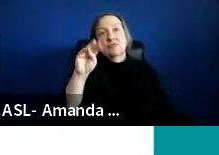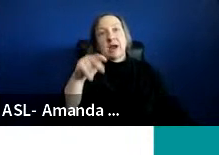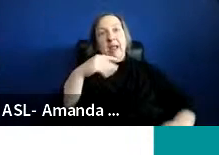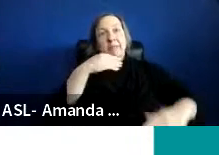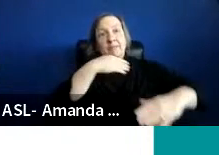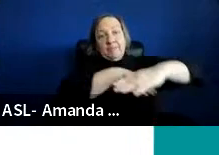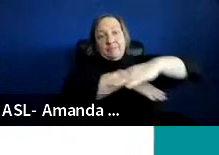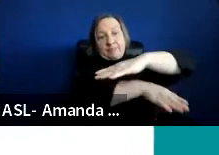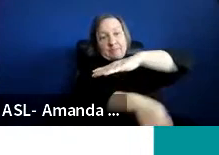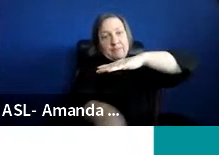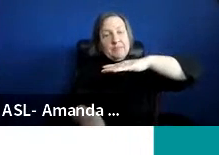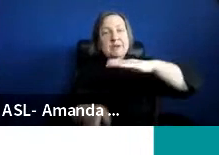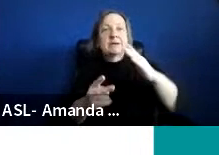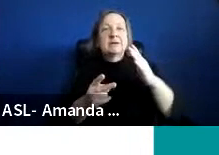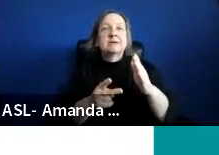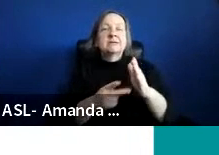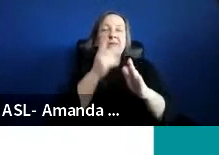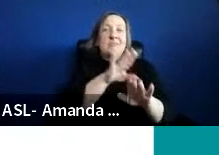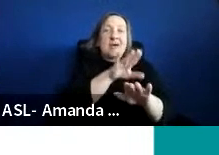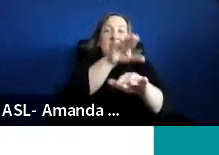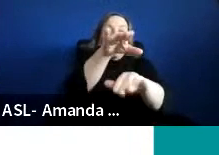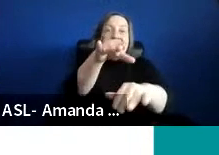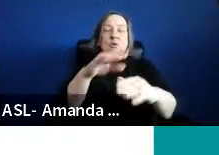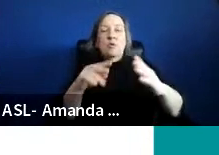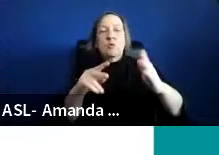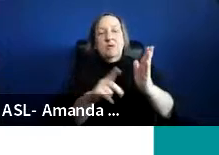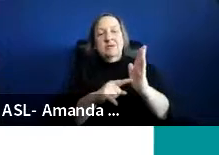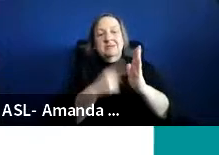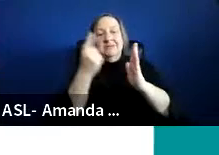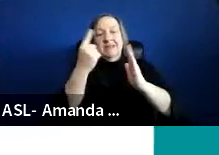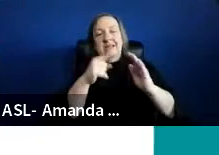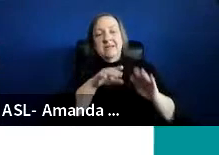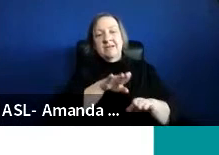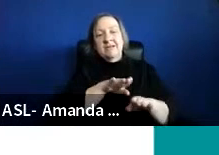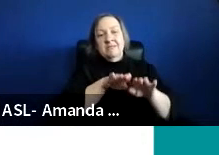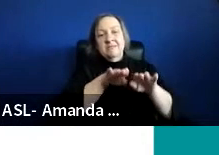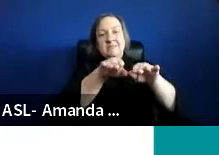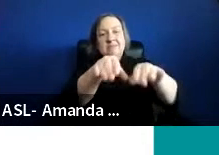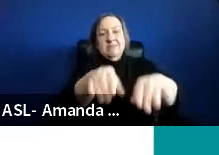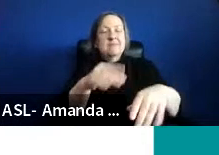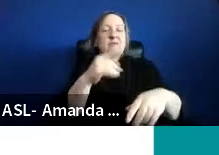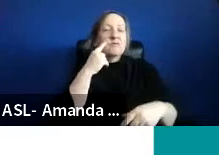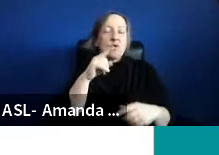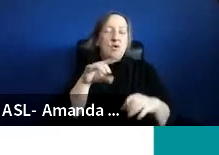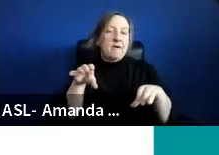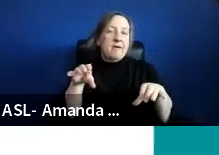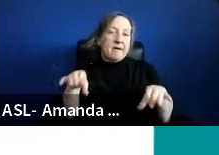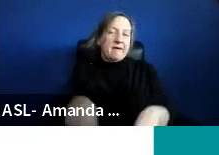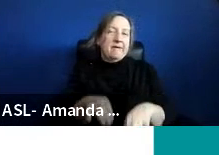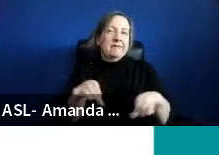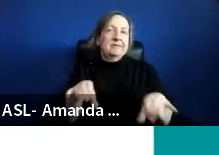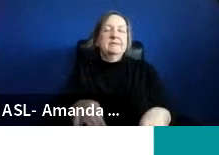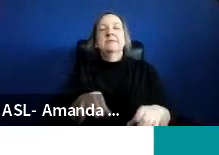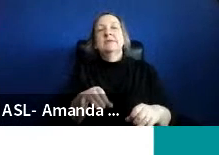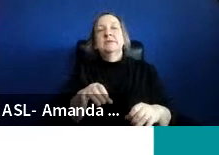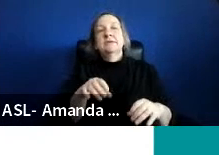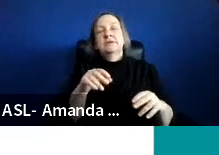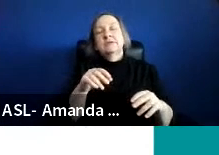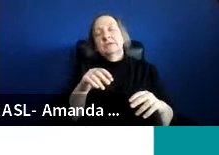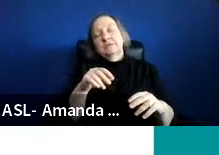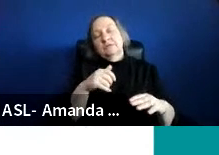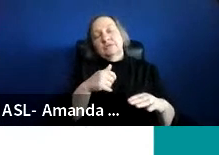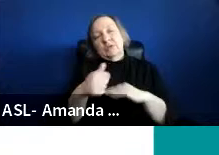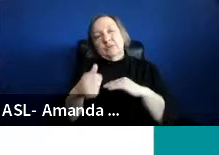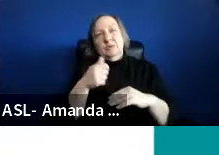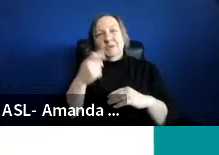double level configuration and the single level configuration for active transportation ramps. And you see an example of that between the previous